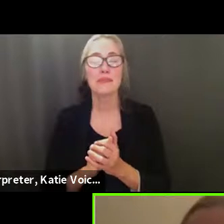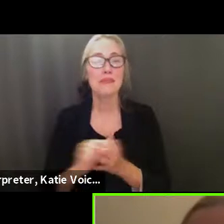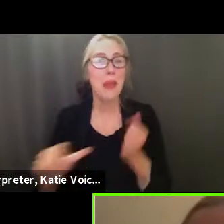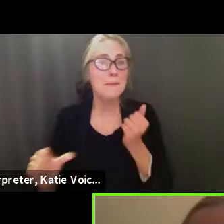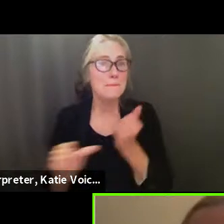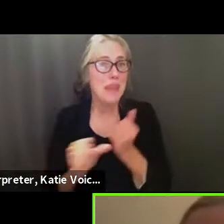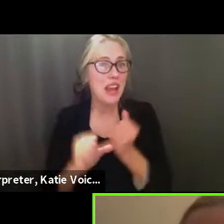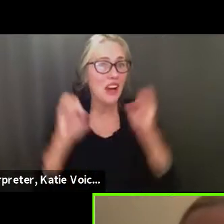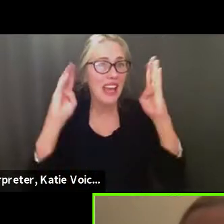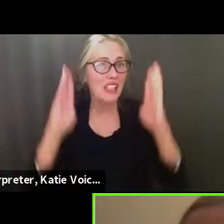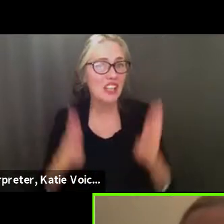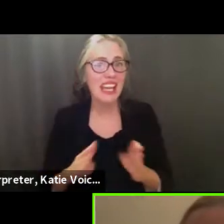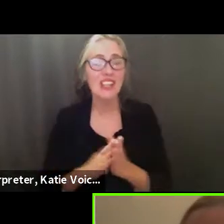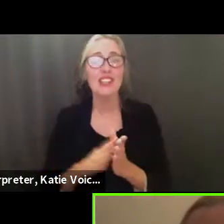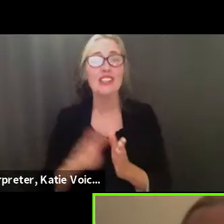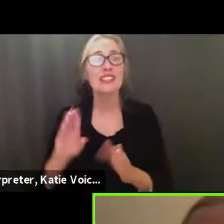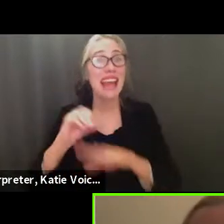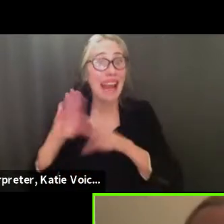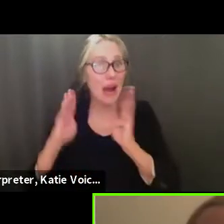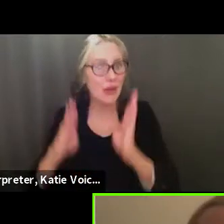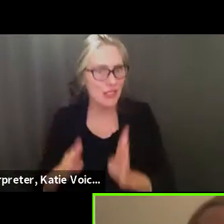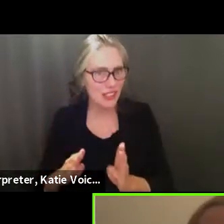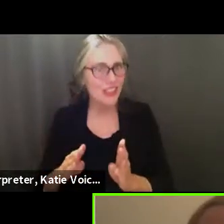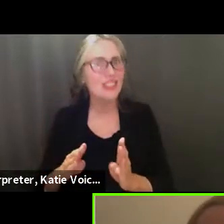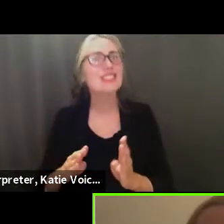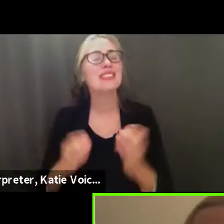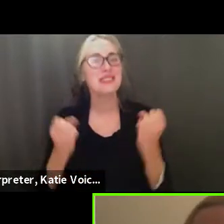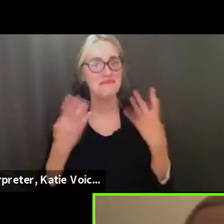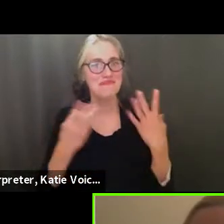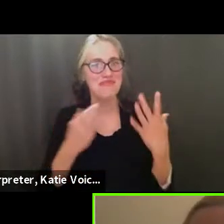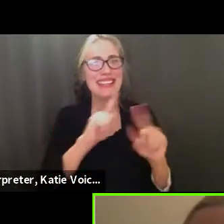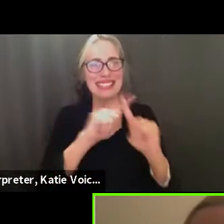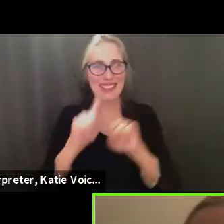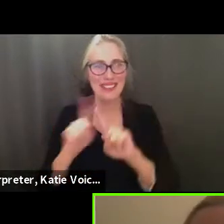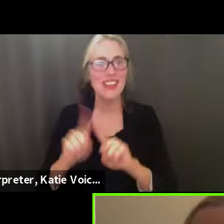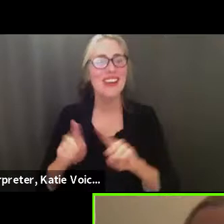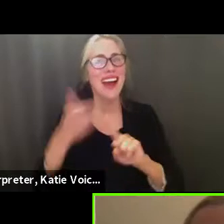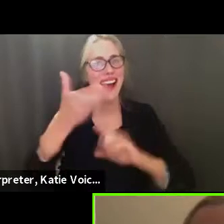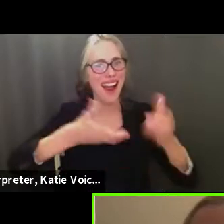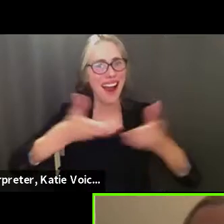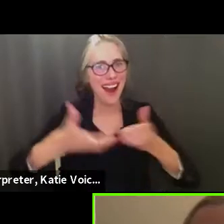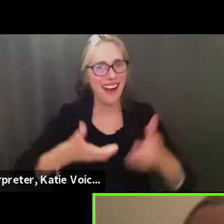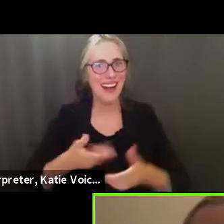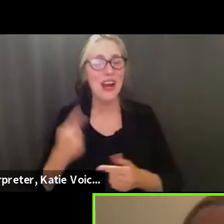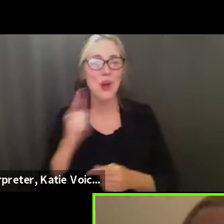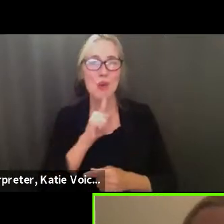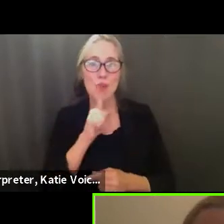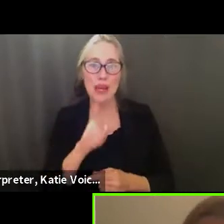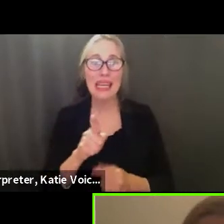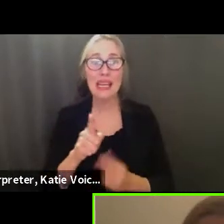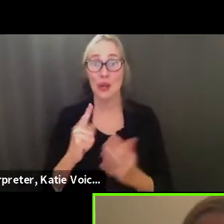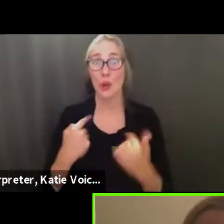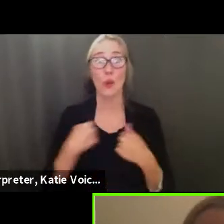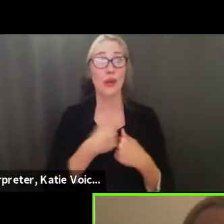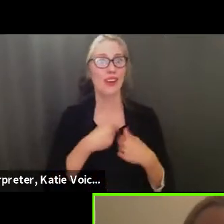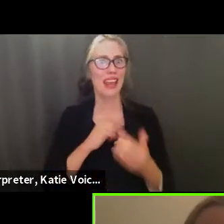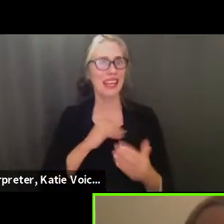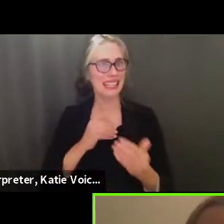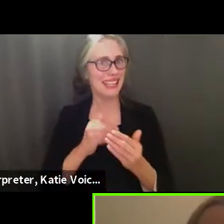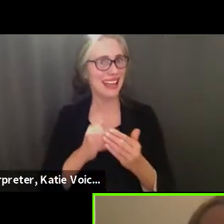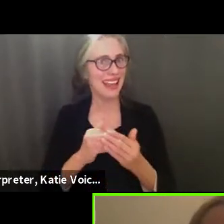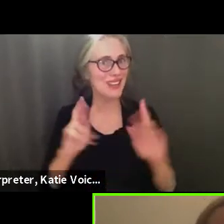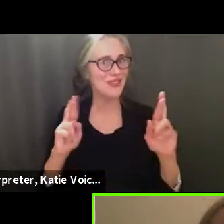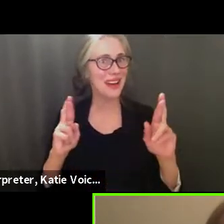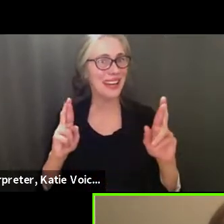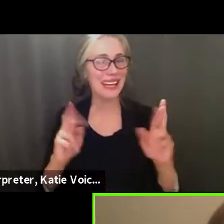other classified staff members. And so we're just thrilled, getting really close to being where we need to be, although some numbers are